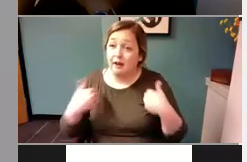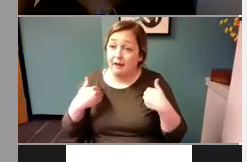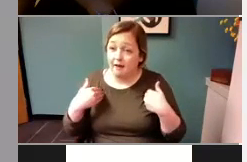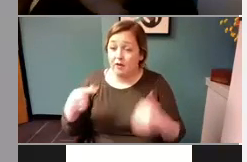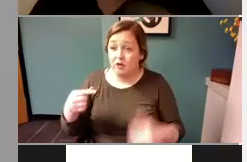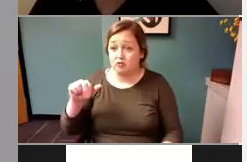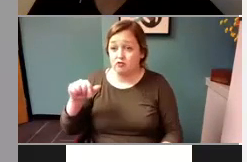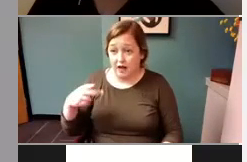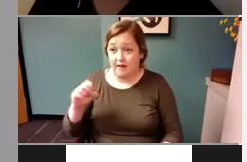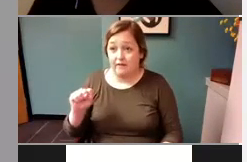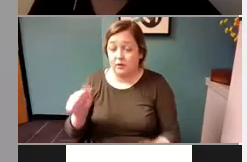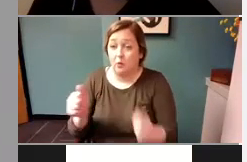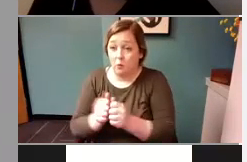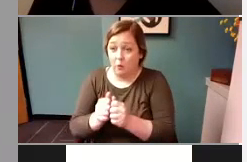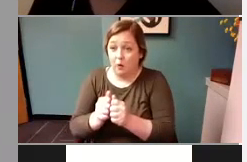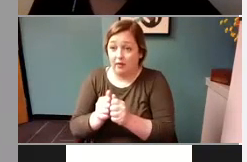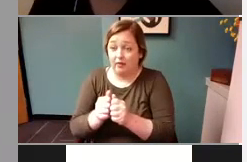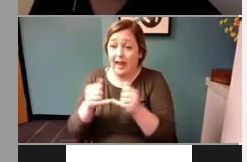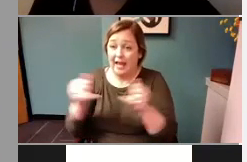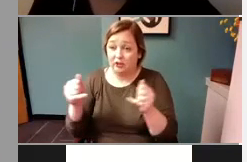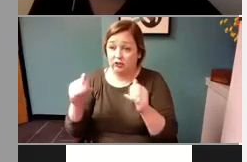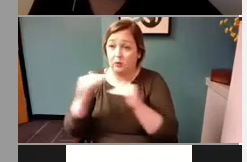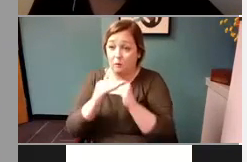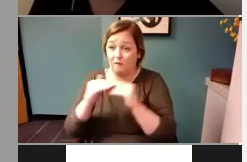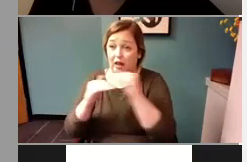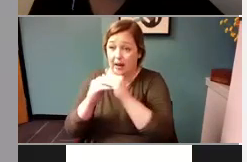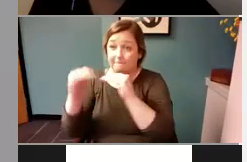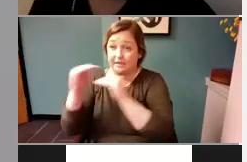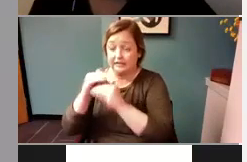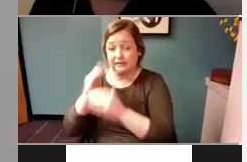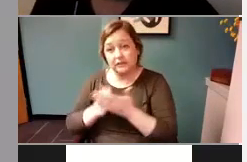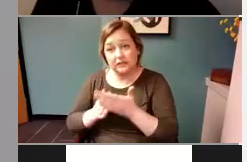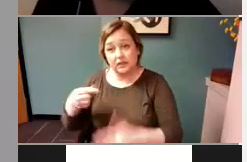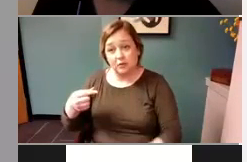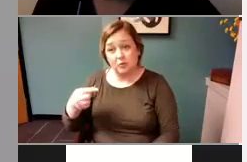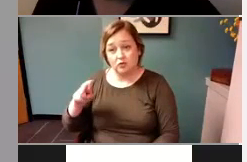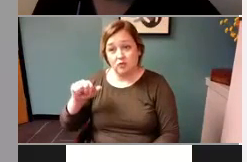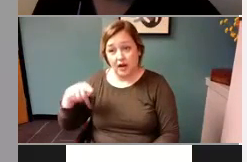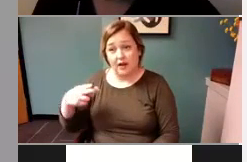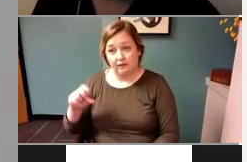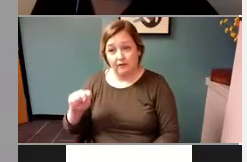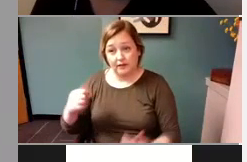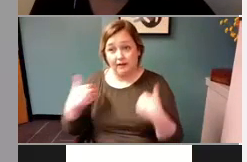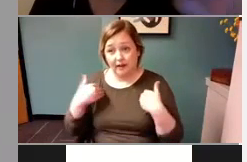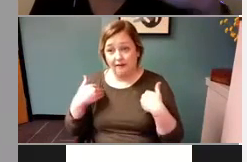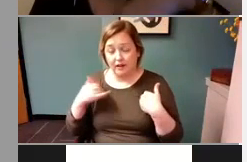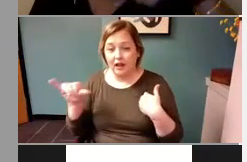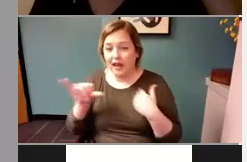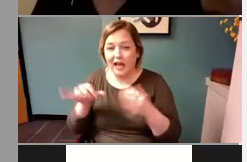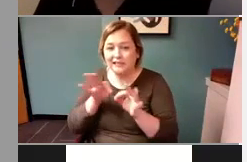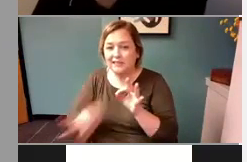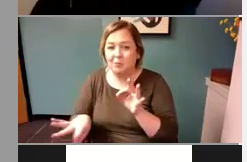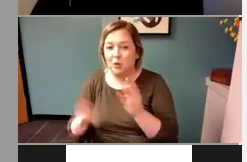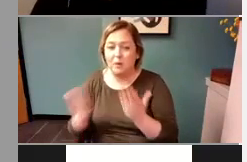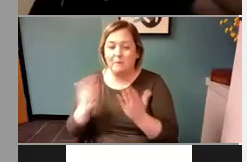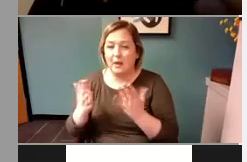overlapping edges, right? So we can have a very simple case where we have a connection directly